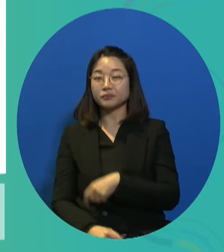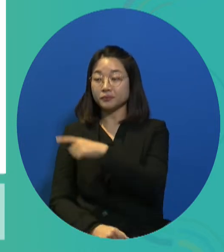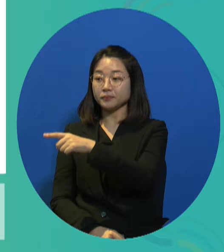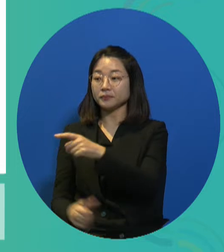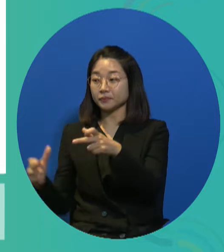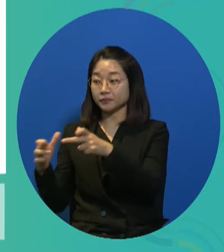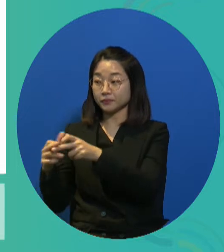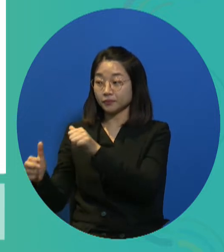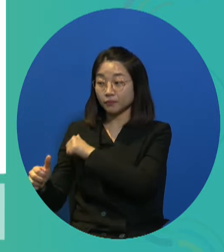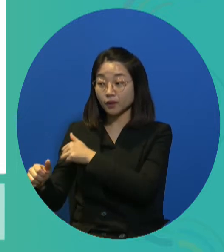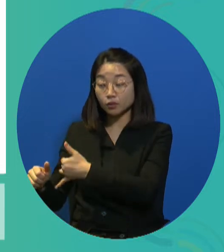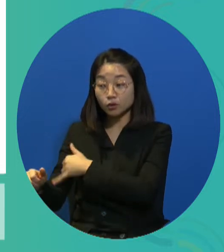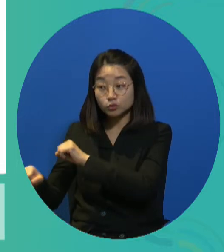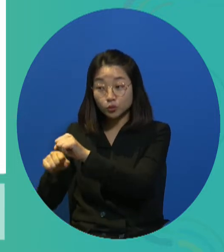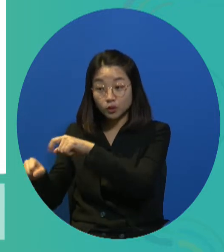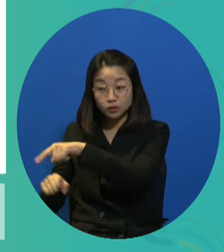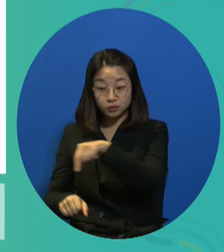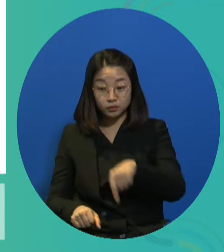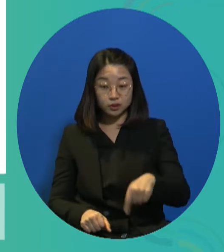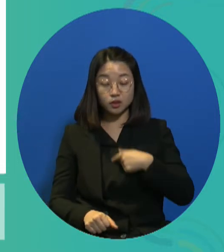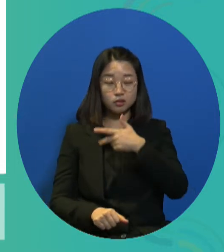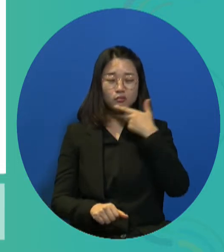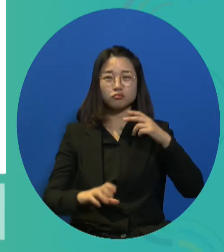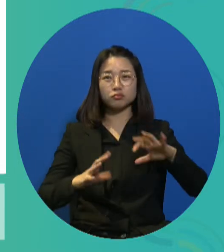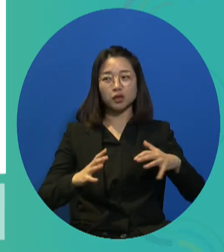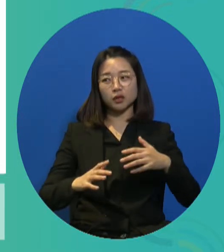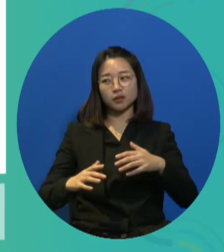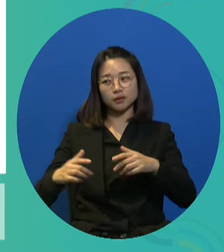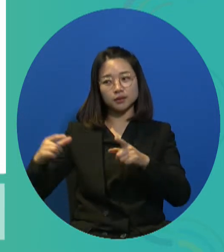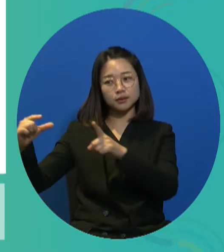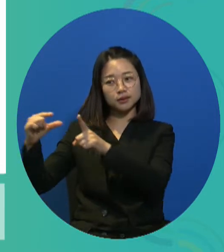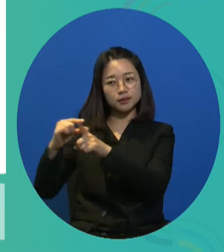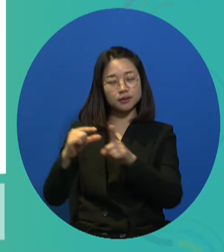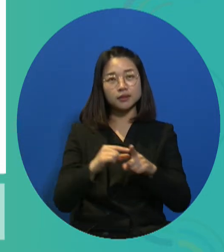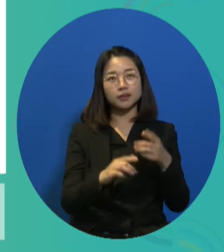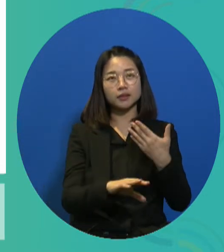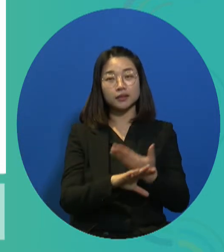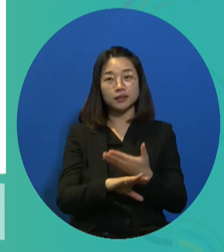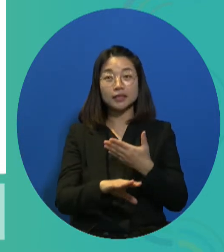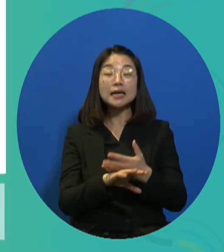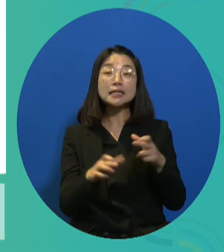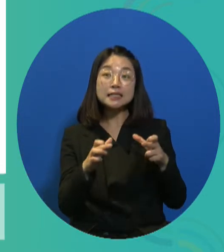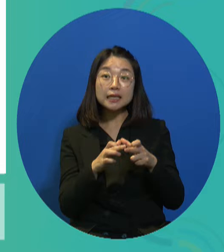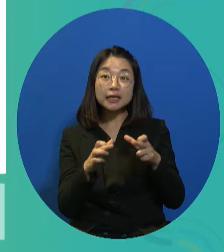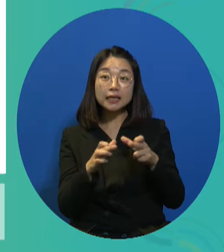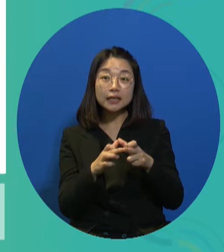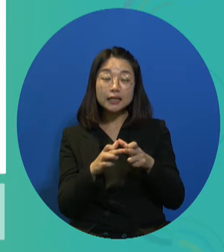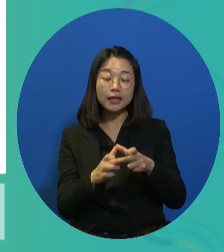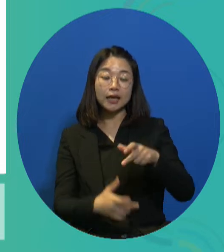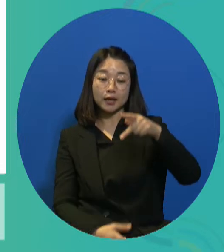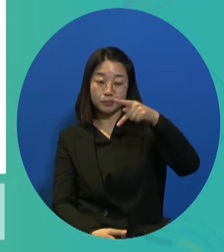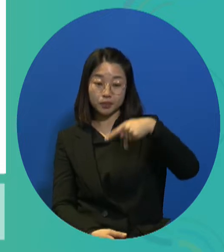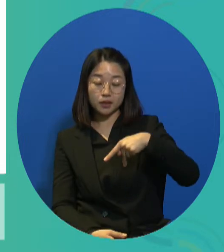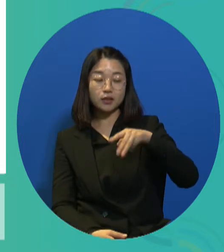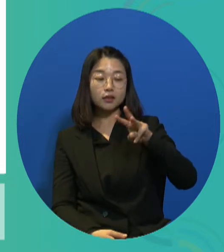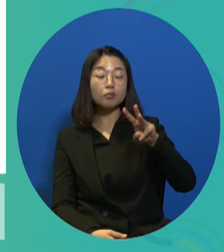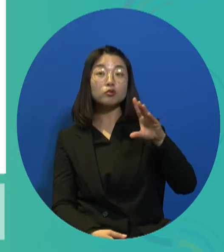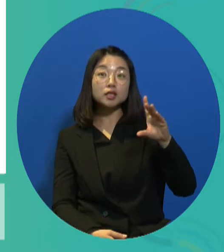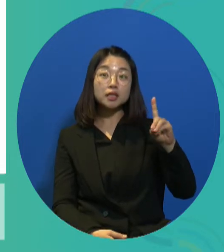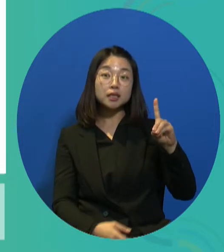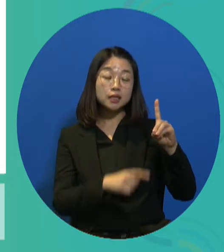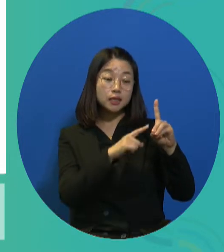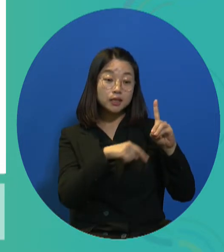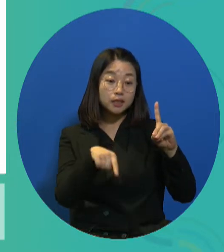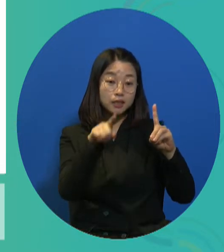and disabled people, not people with disabilities. And that's in line with what we call the